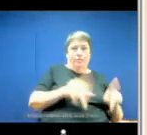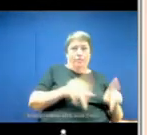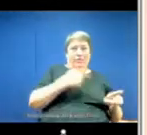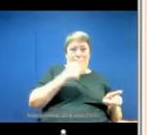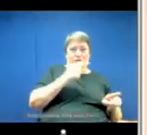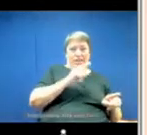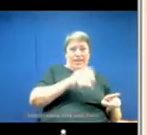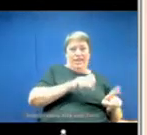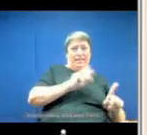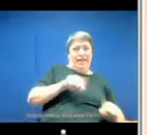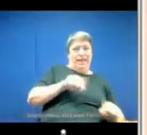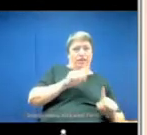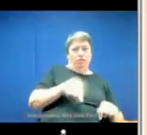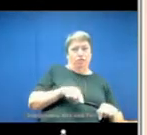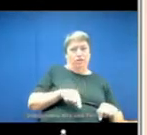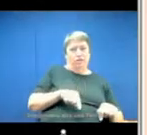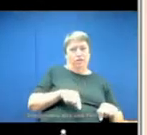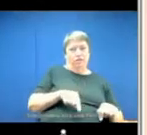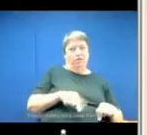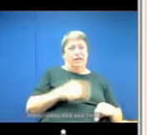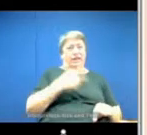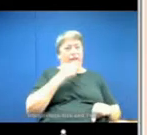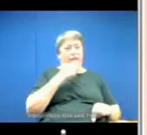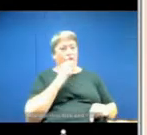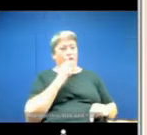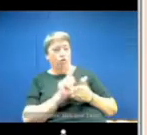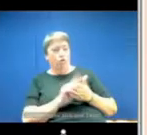a transcript of the record.